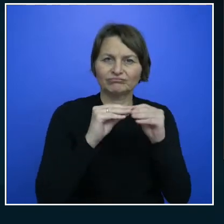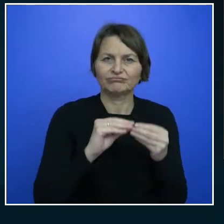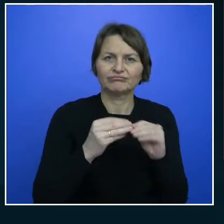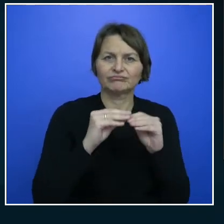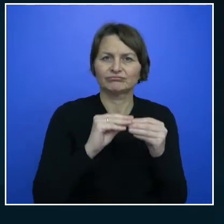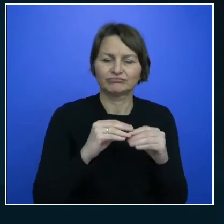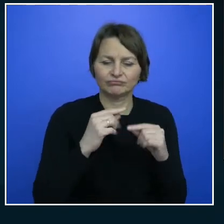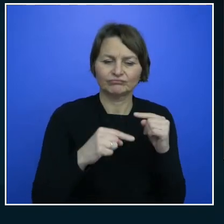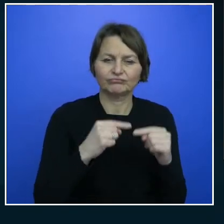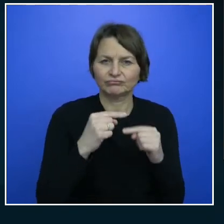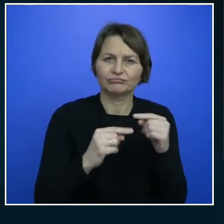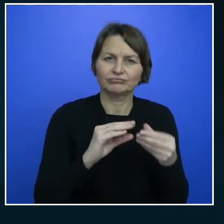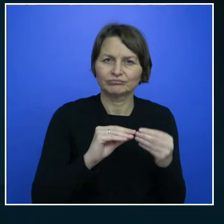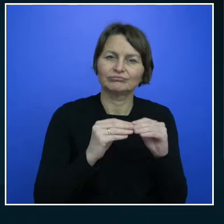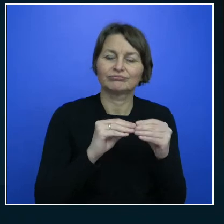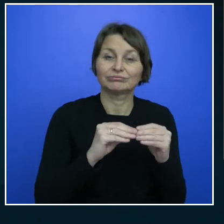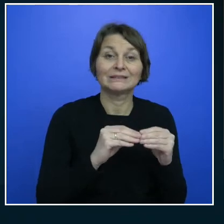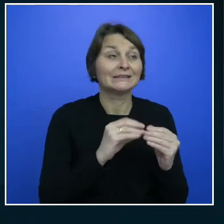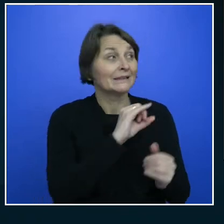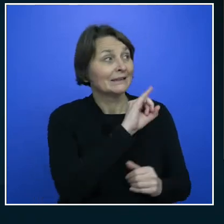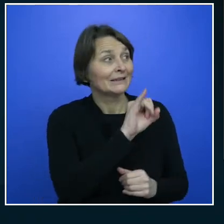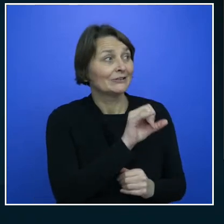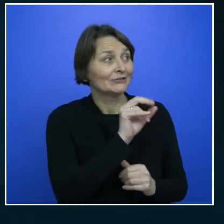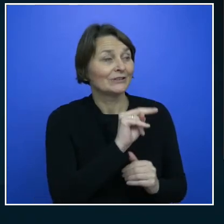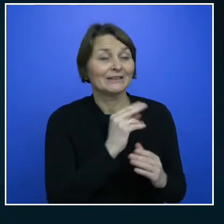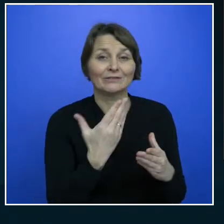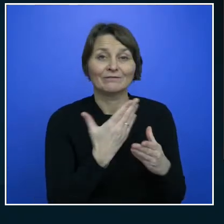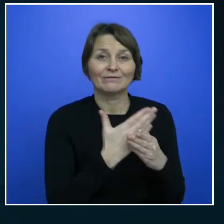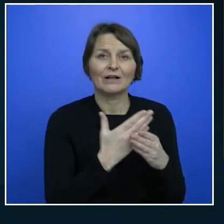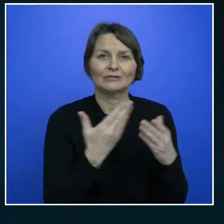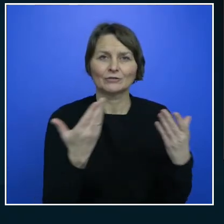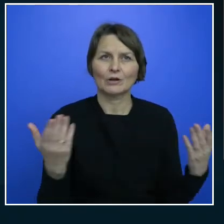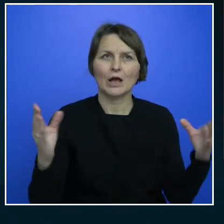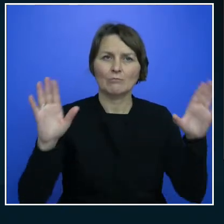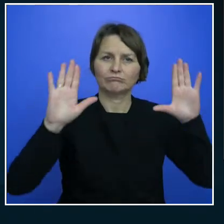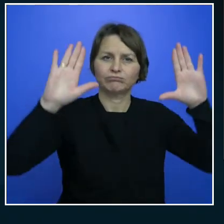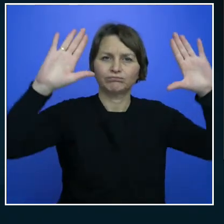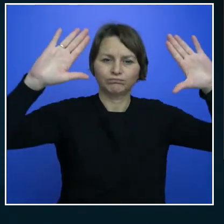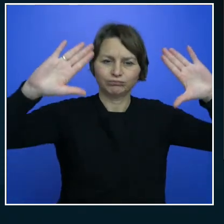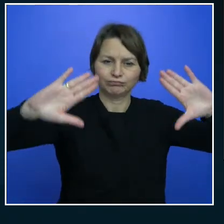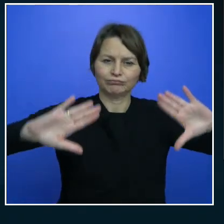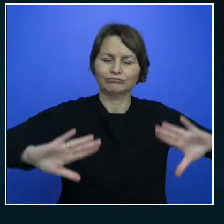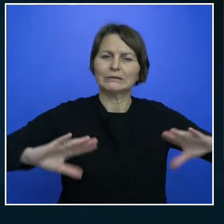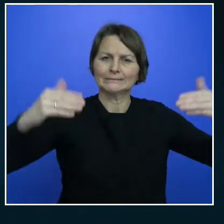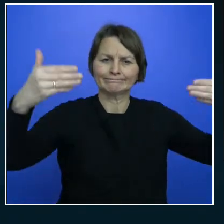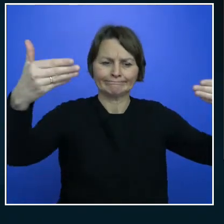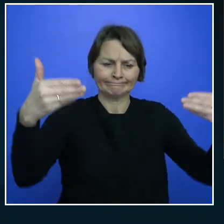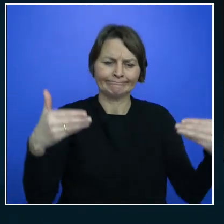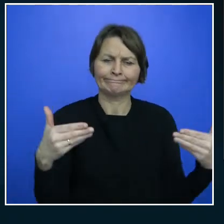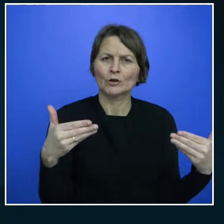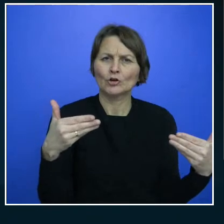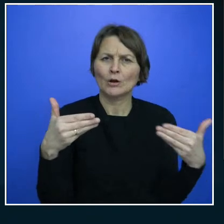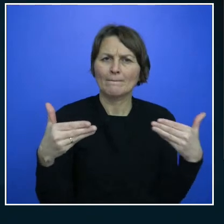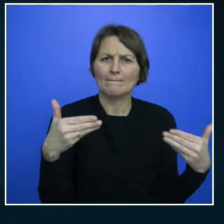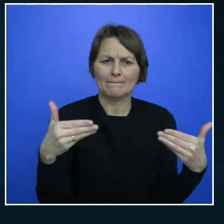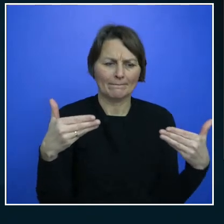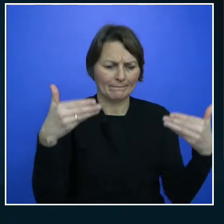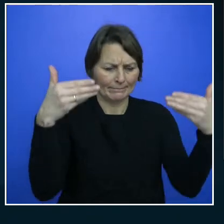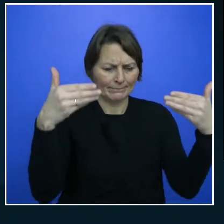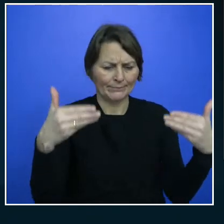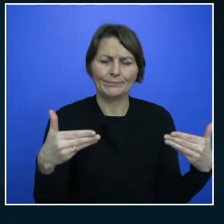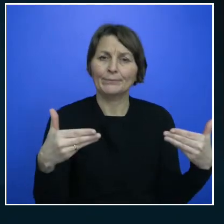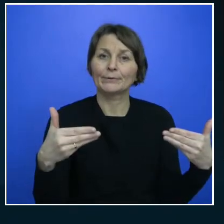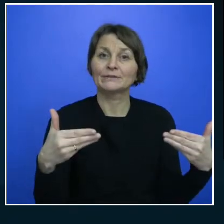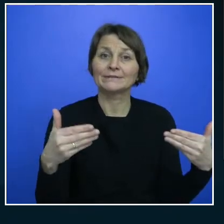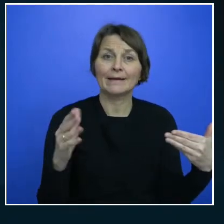we have the JSON file, and let's open it up side by side so we can see some comparison. Now you probably noticed that the one on the left